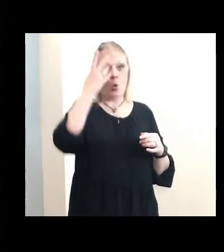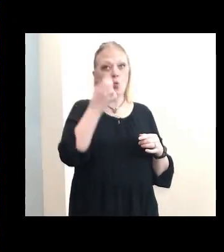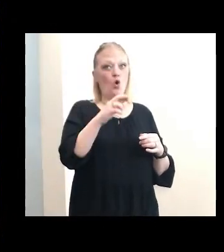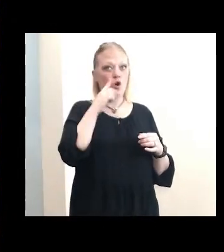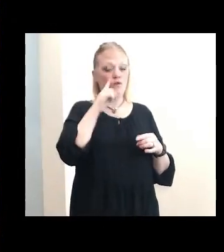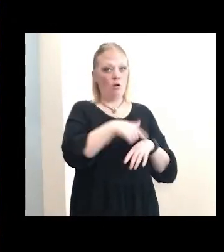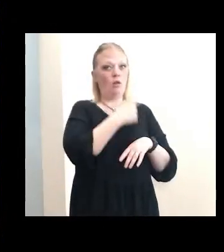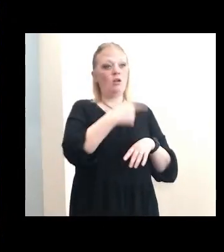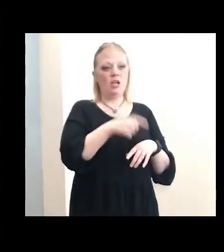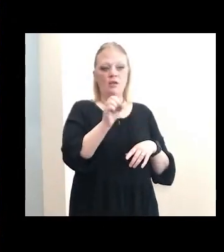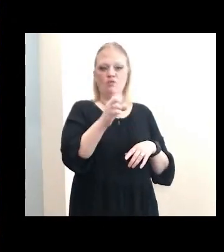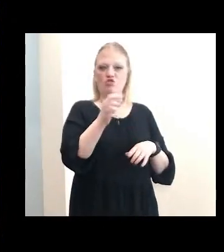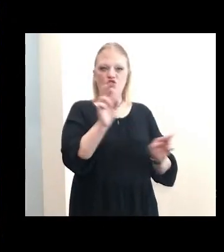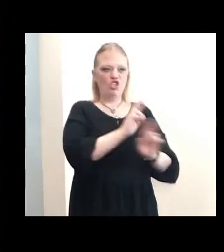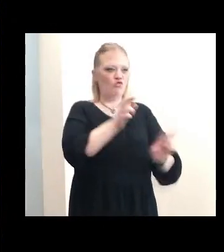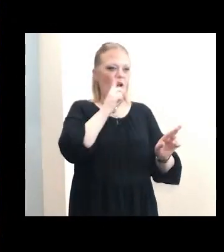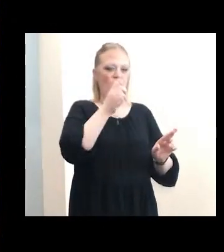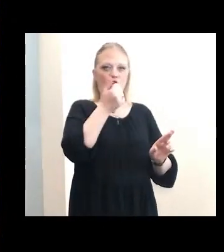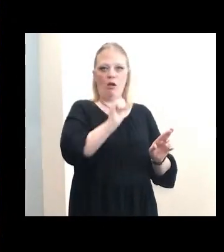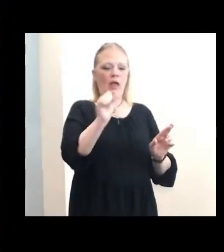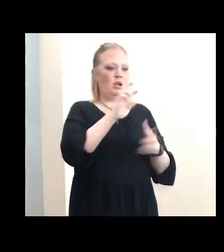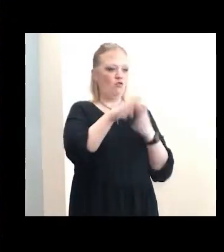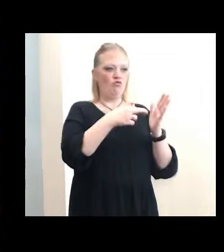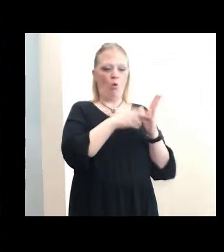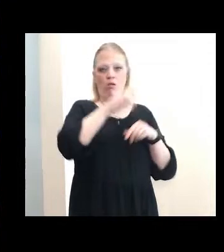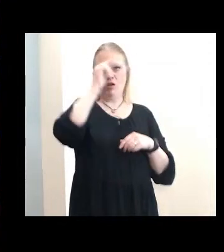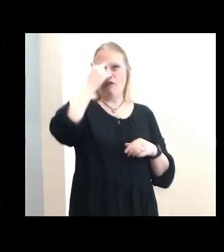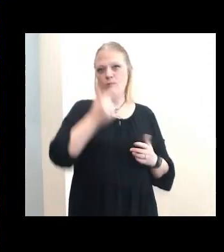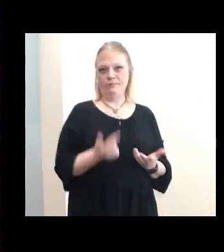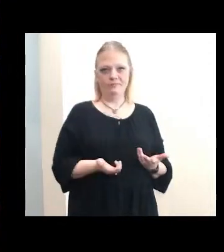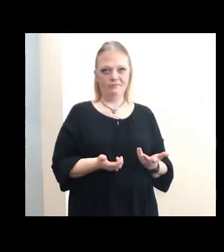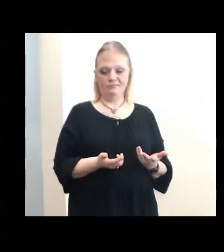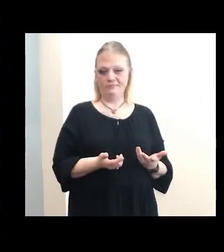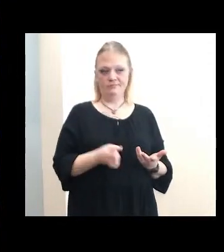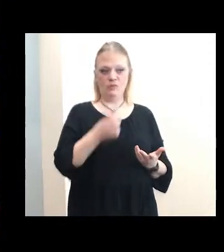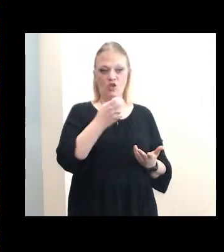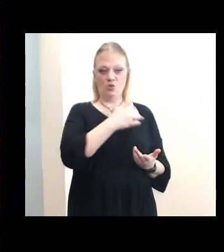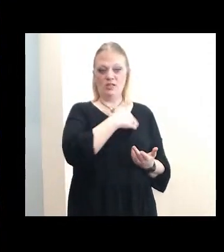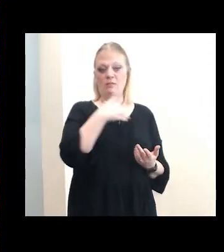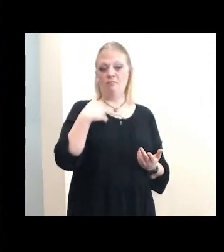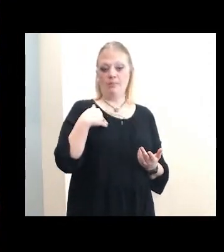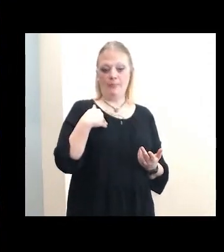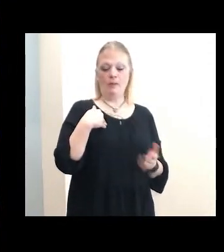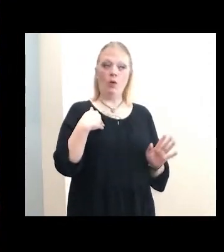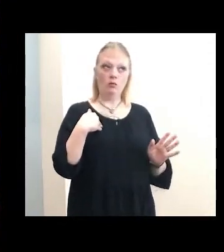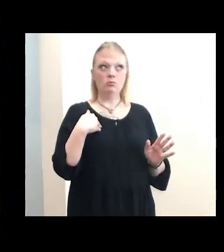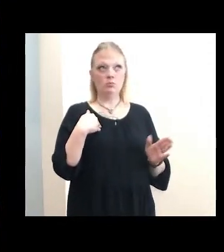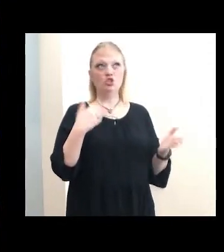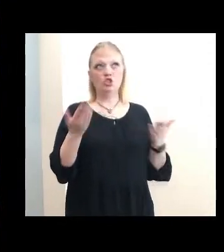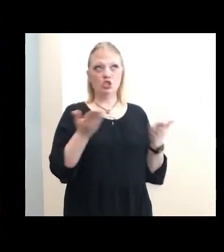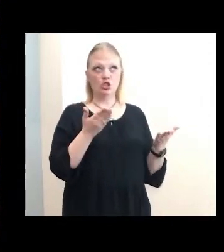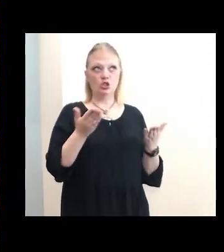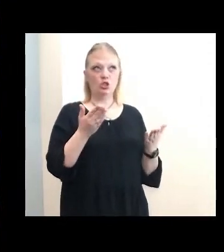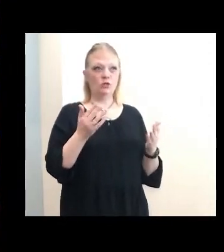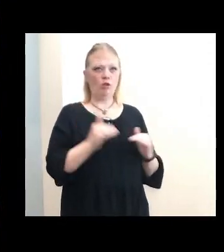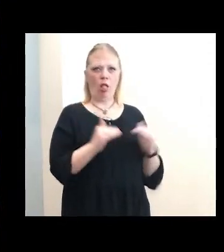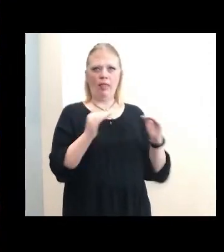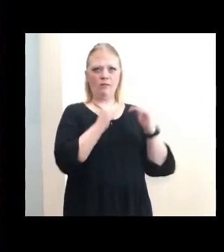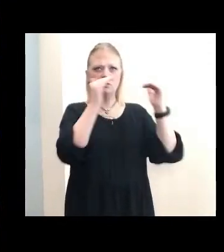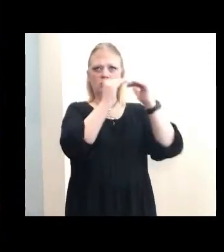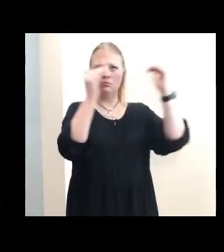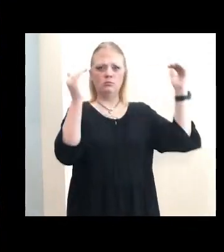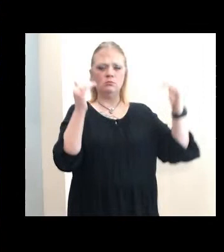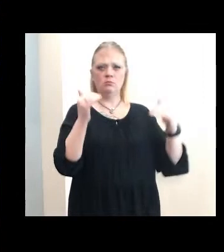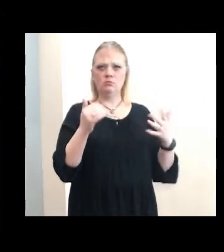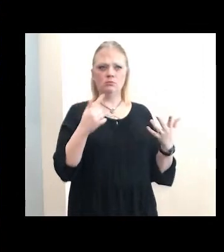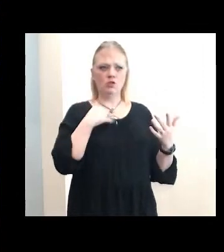she's ready for any type of role that you may have in government. She was a member of, she's actually served, I should say, at all levels.